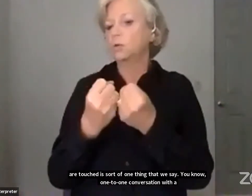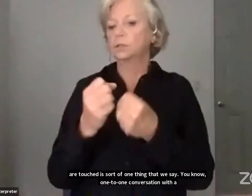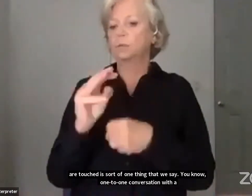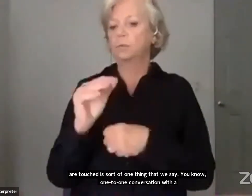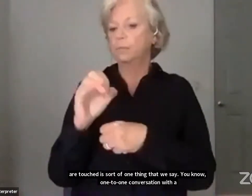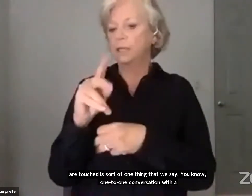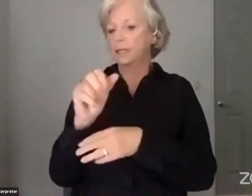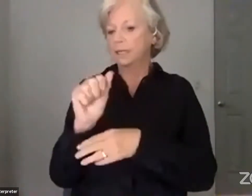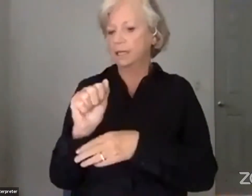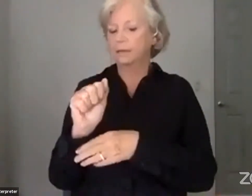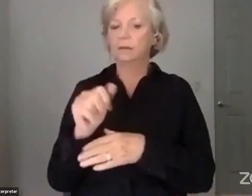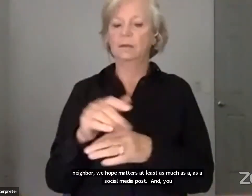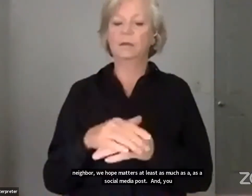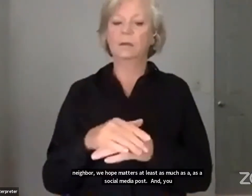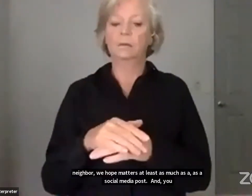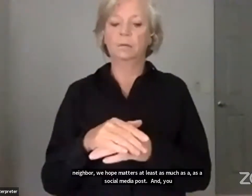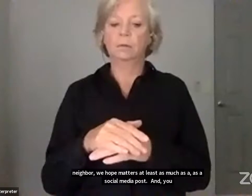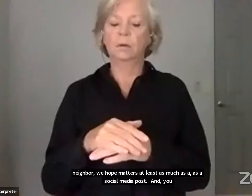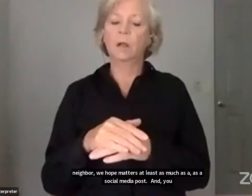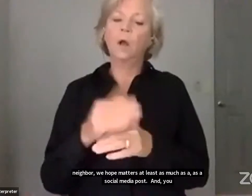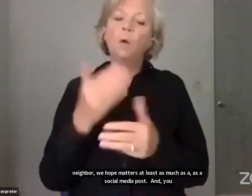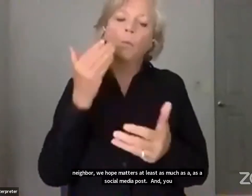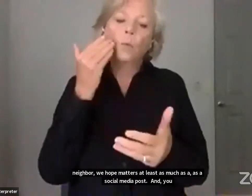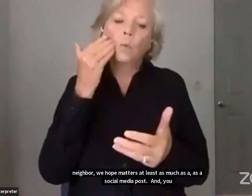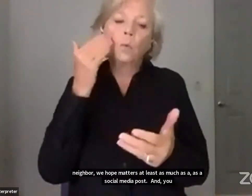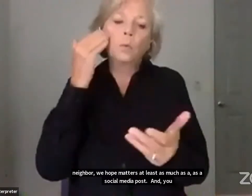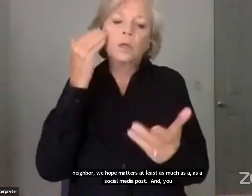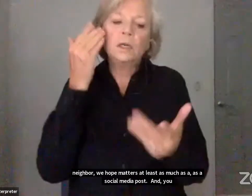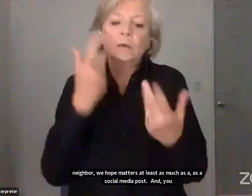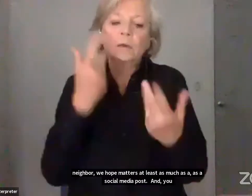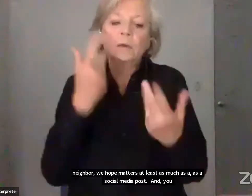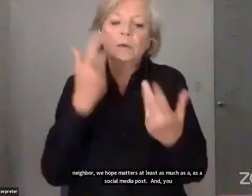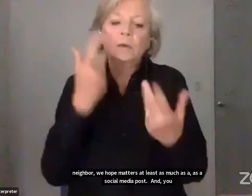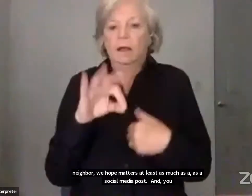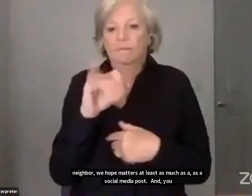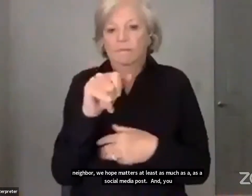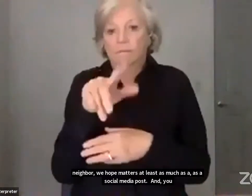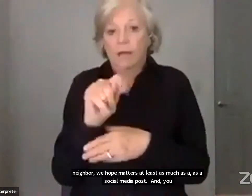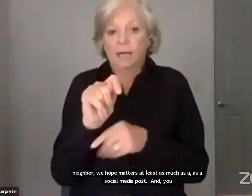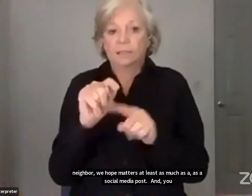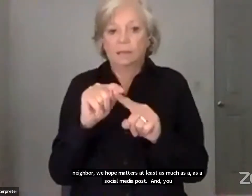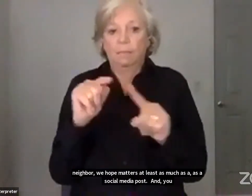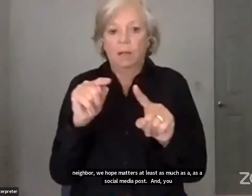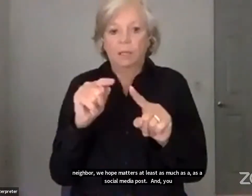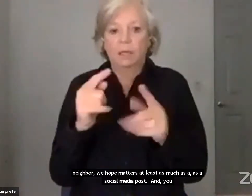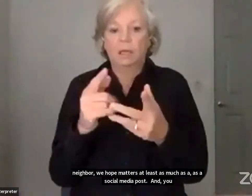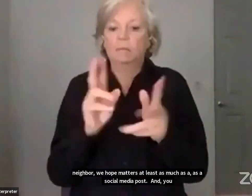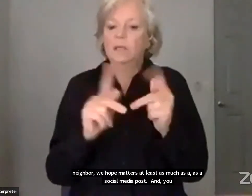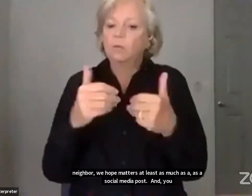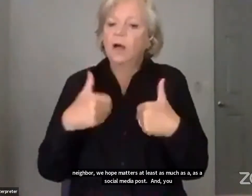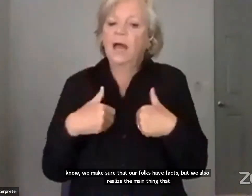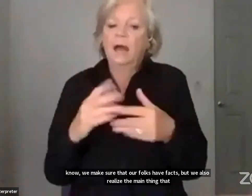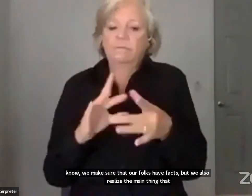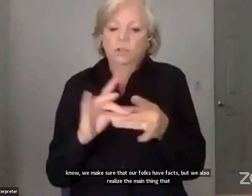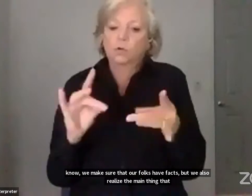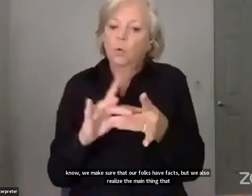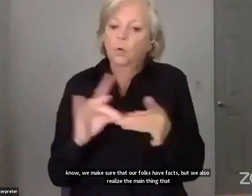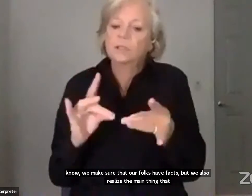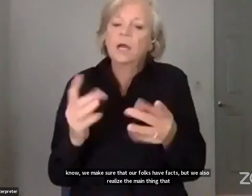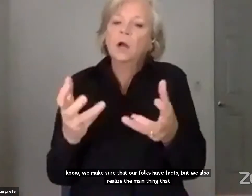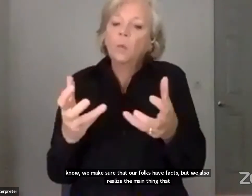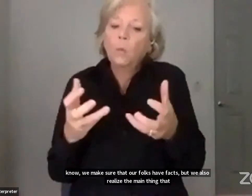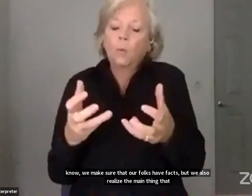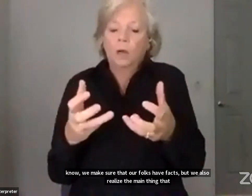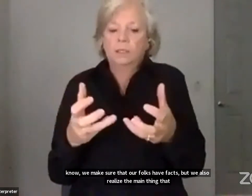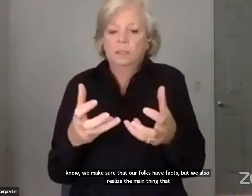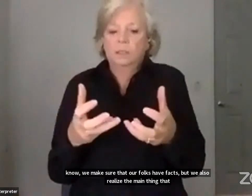we make sure that our folks have facts, but we also, really the main thing that folks have is their story. And so we want to hear some of their story tonight. So 60,000 door